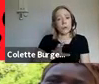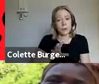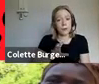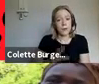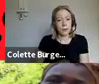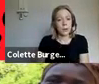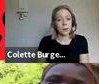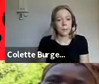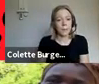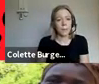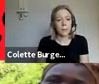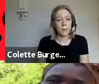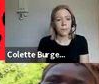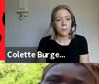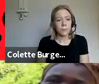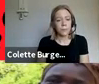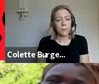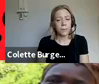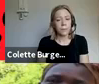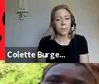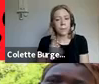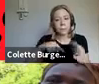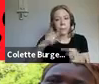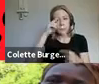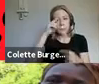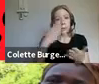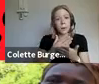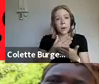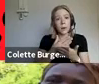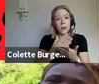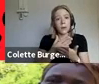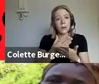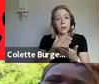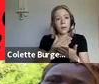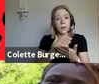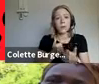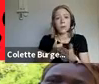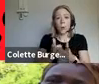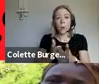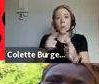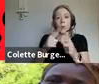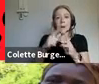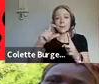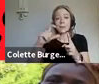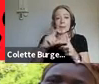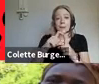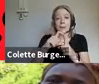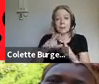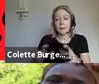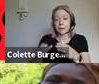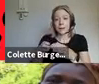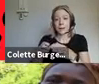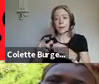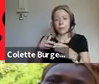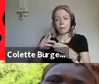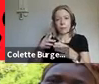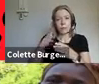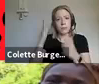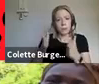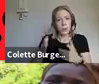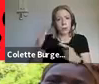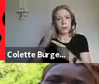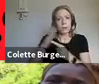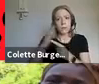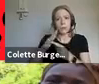world. We do believe that support to ECD as a sector needs to include inclusion,